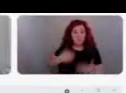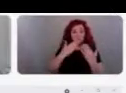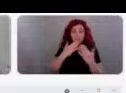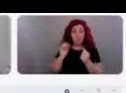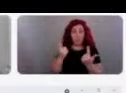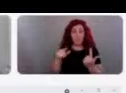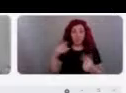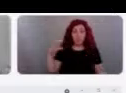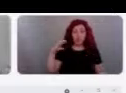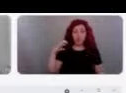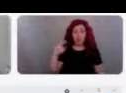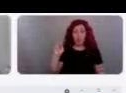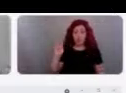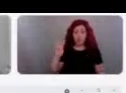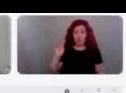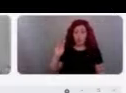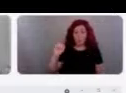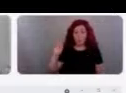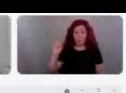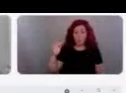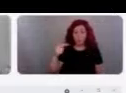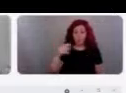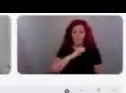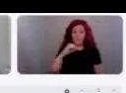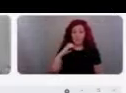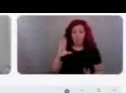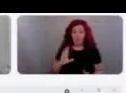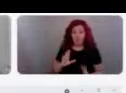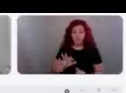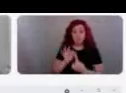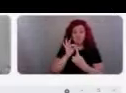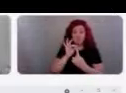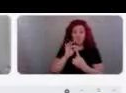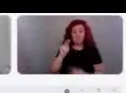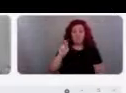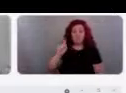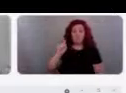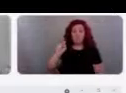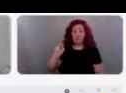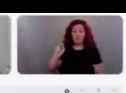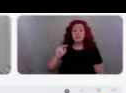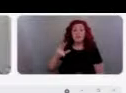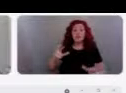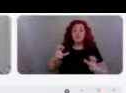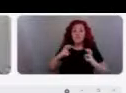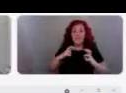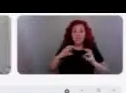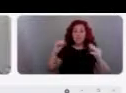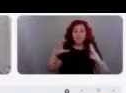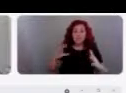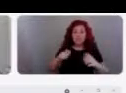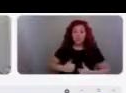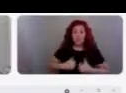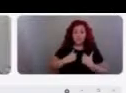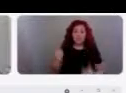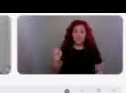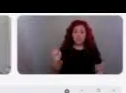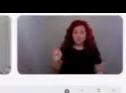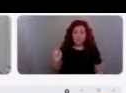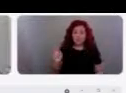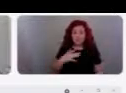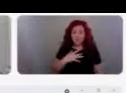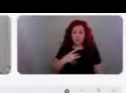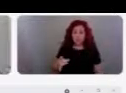newberg and commissioners especially i'm nelson morgan i'm a retired academic living in phoenix i'd like to comment on the idea of